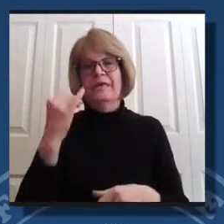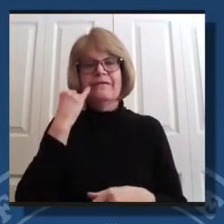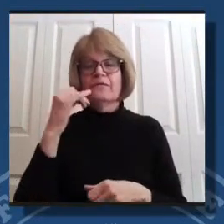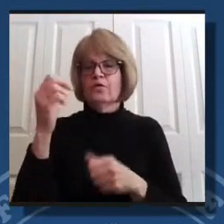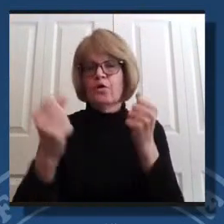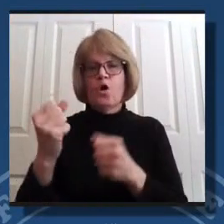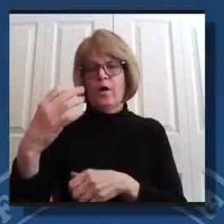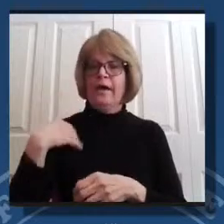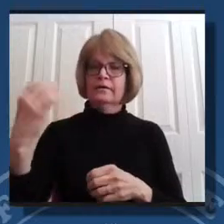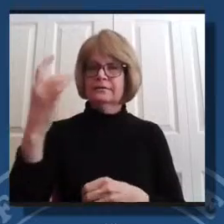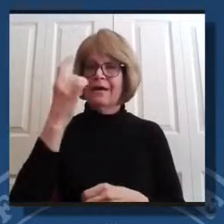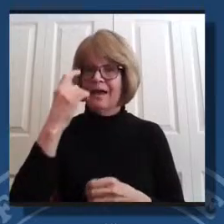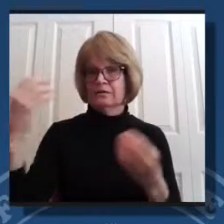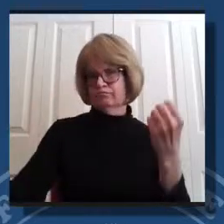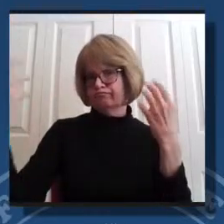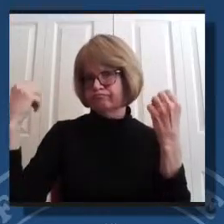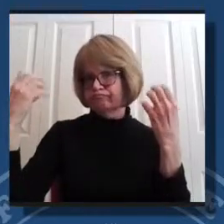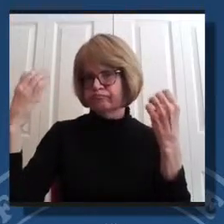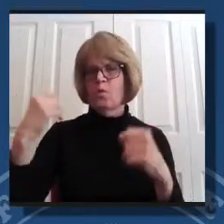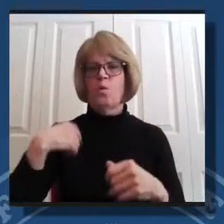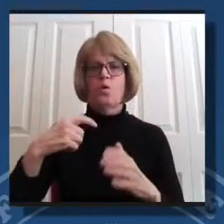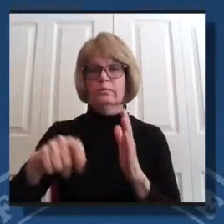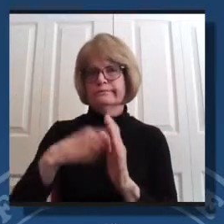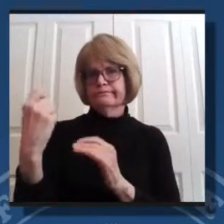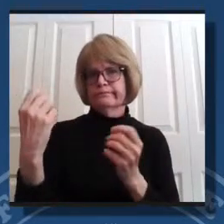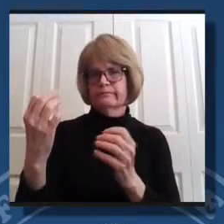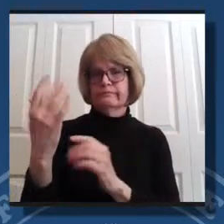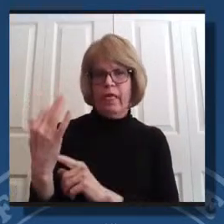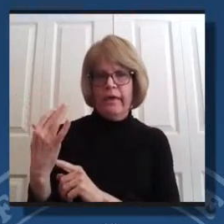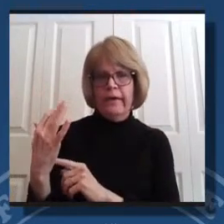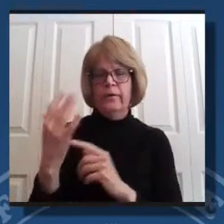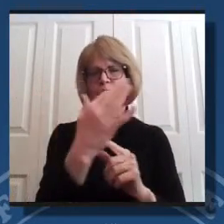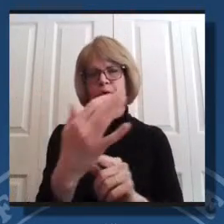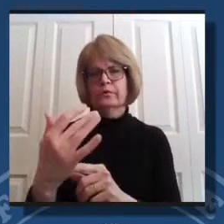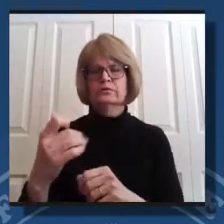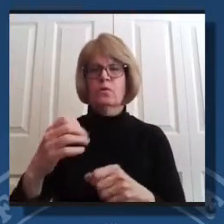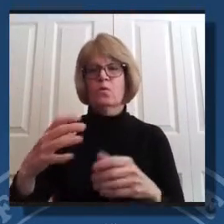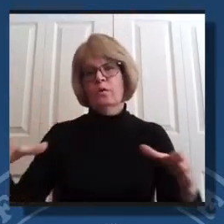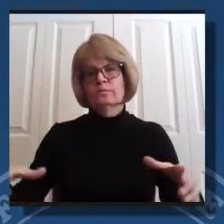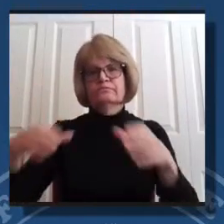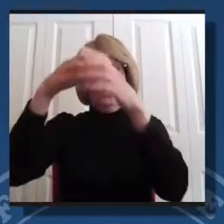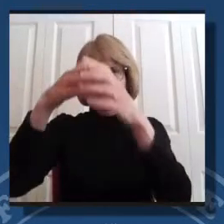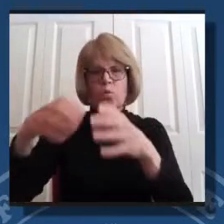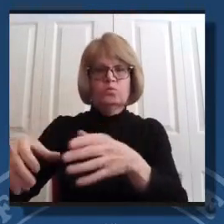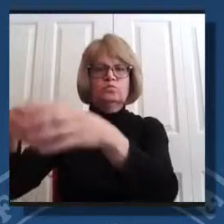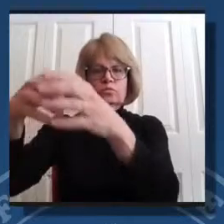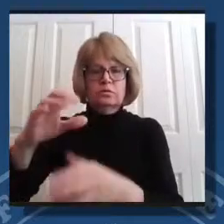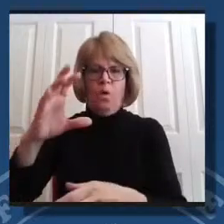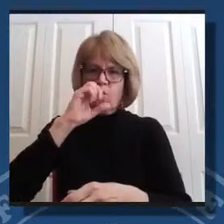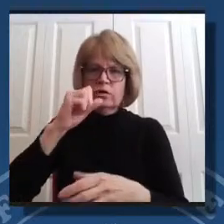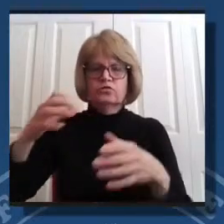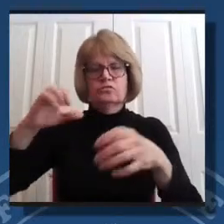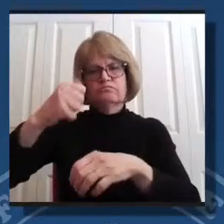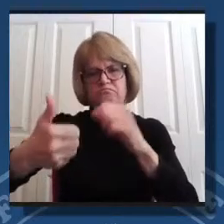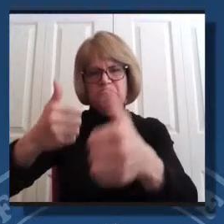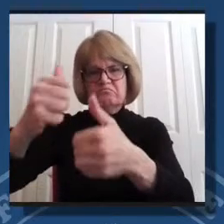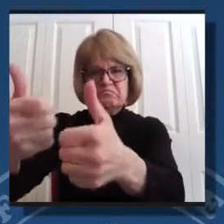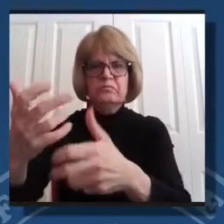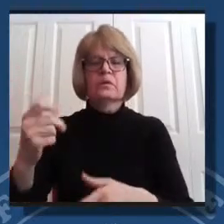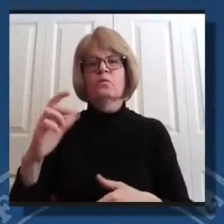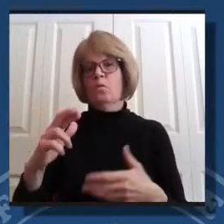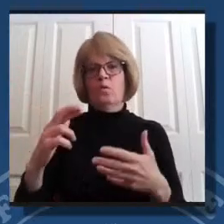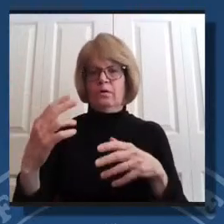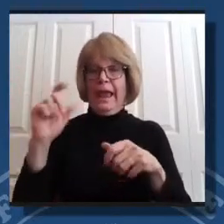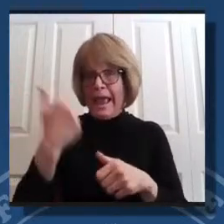vehicle hazard warnings, road flares, traffic cones, caution signs, or non-vehicular warning signs. And currently, the